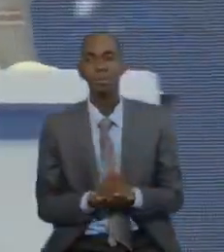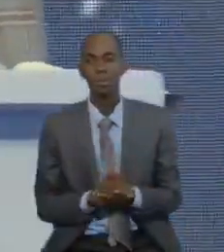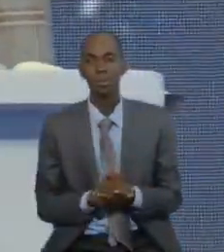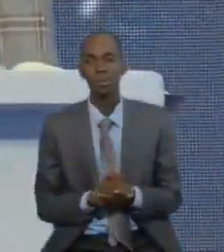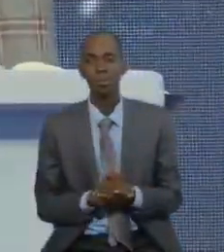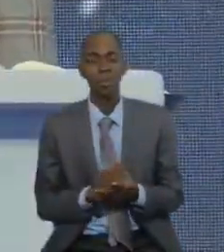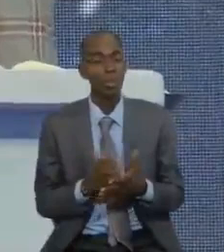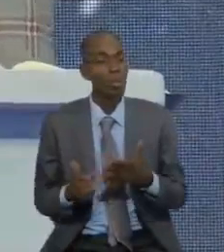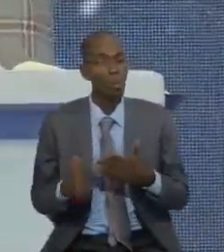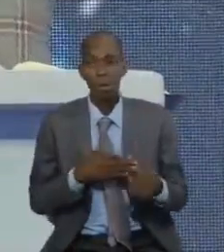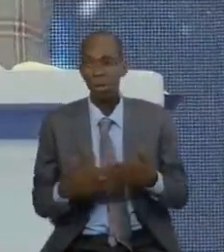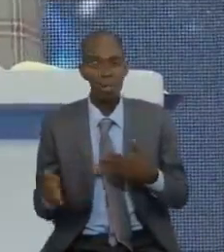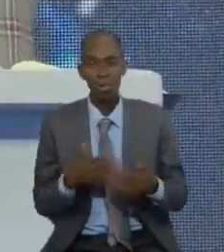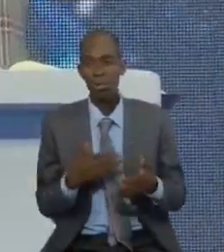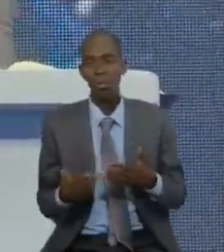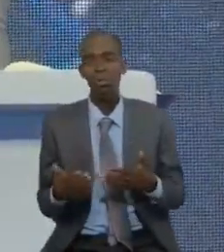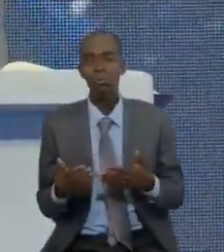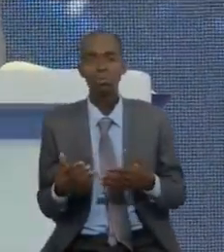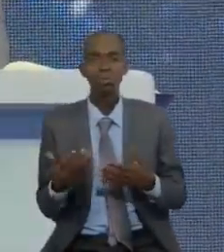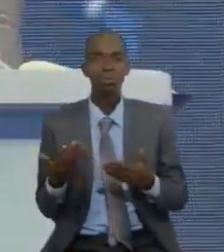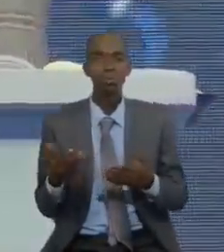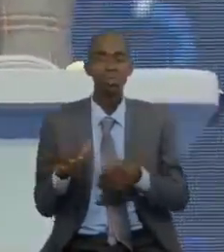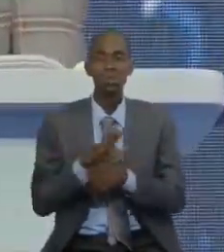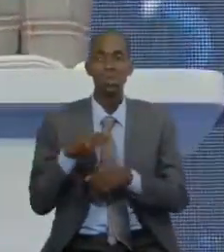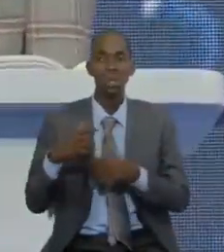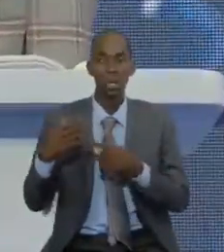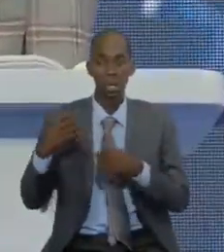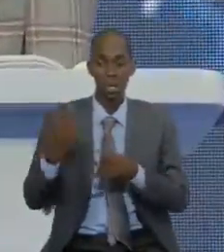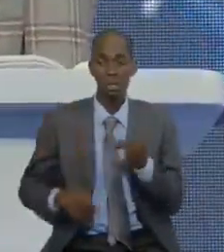Whatever else you have, power,